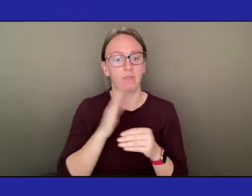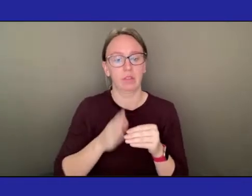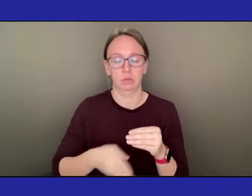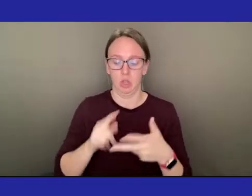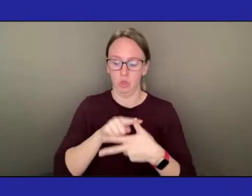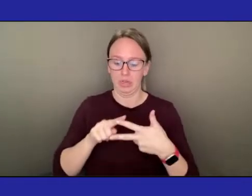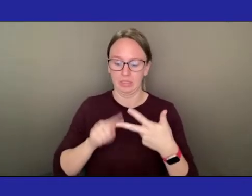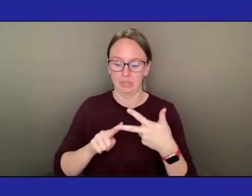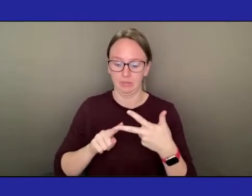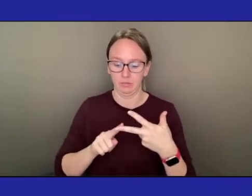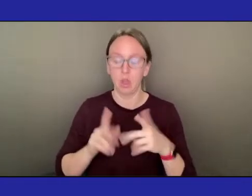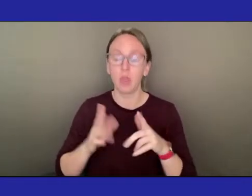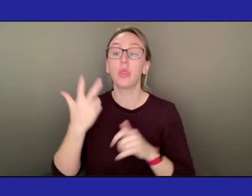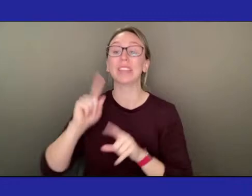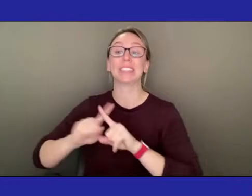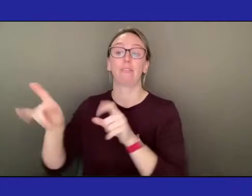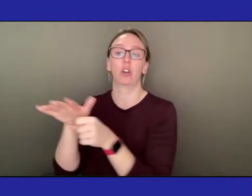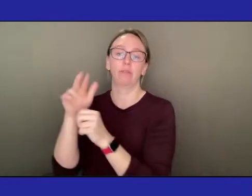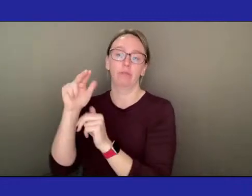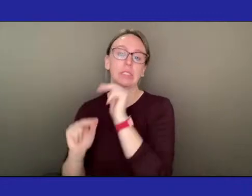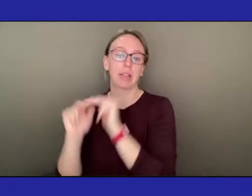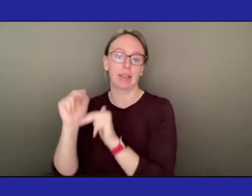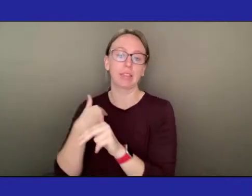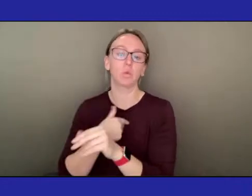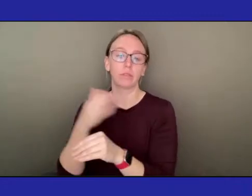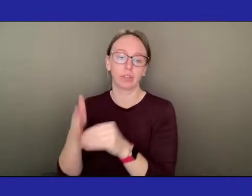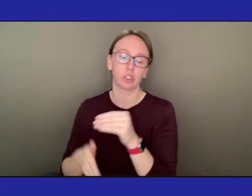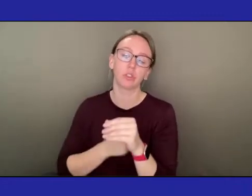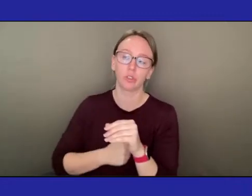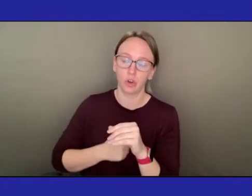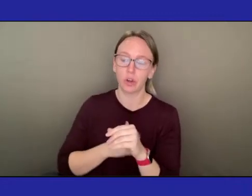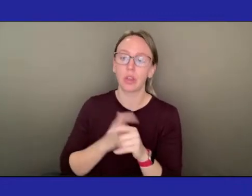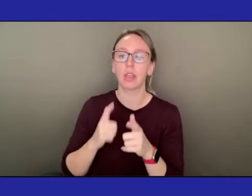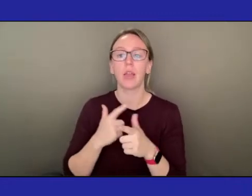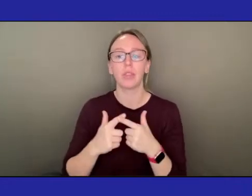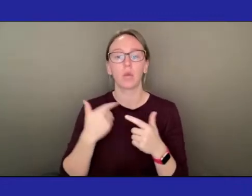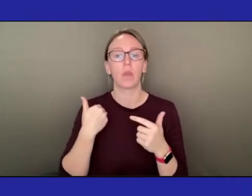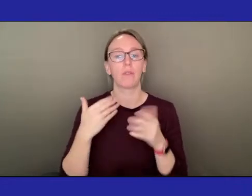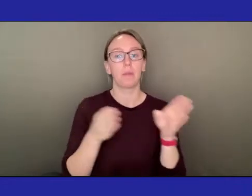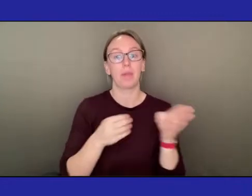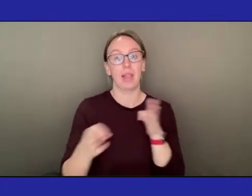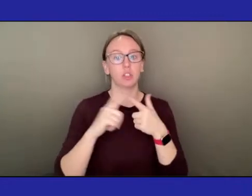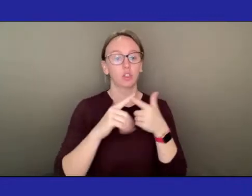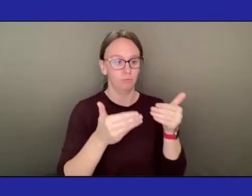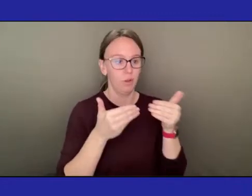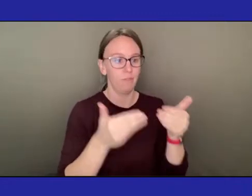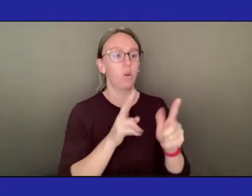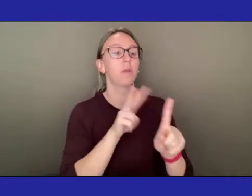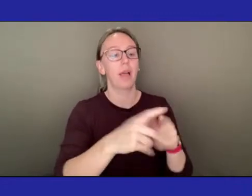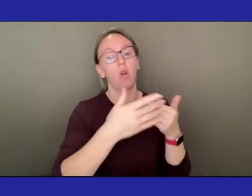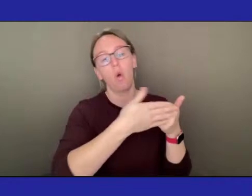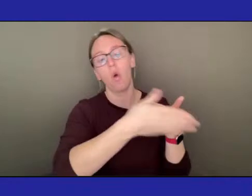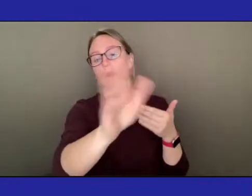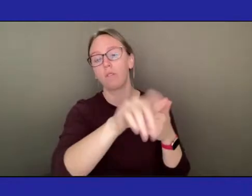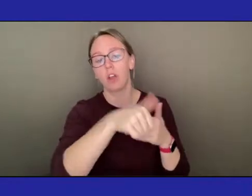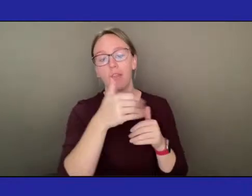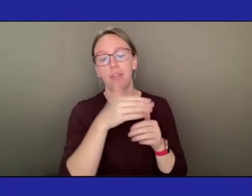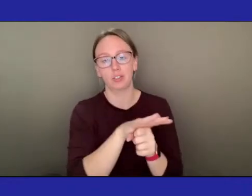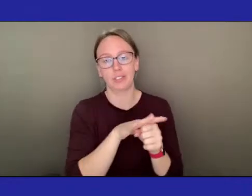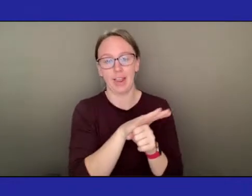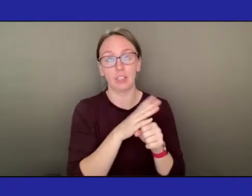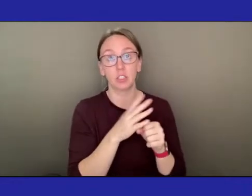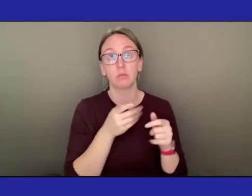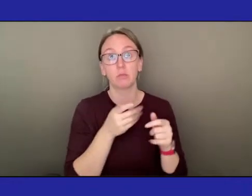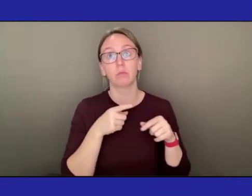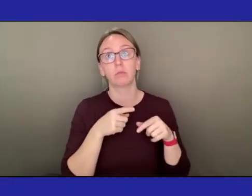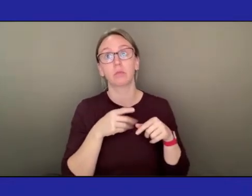facilities, sorry. And then we have a plan to move forward with all the other sites throughout the end of this year, as well